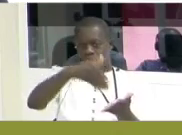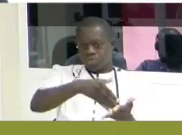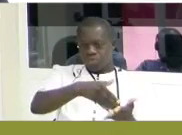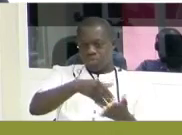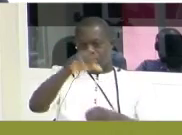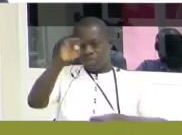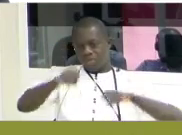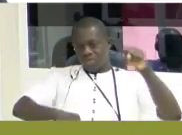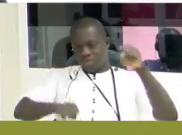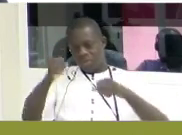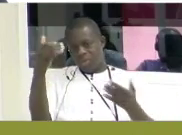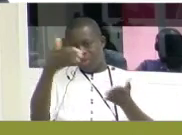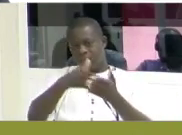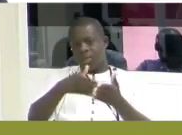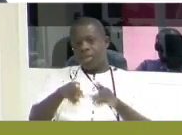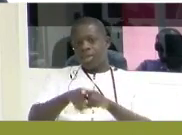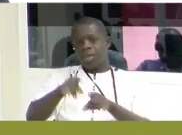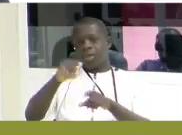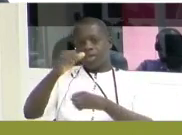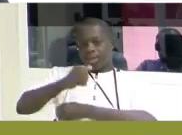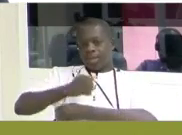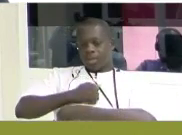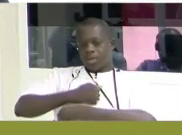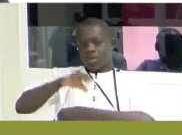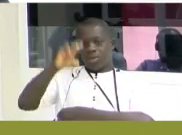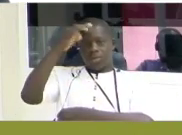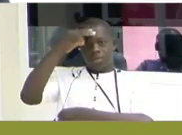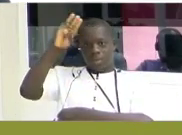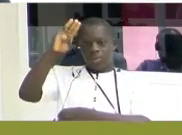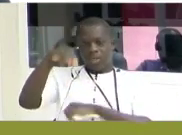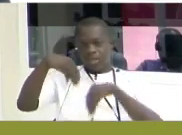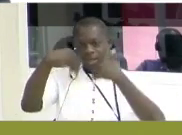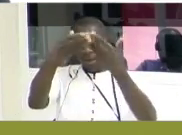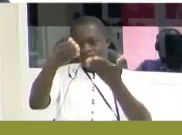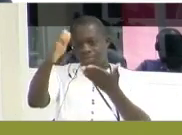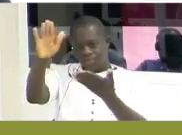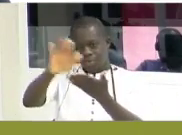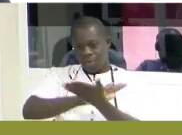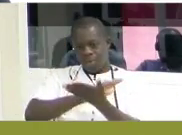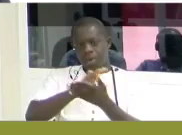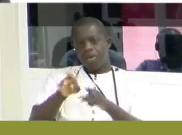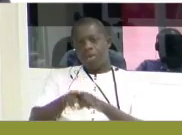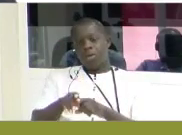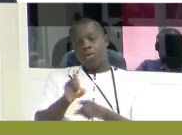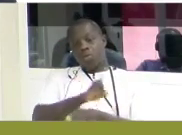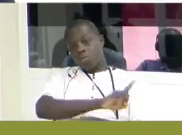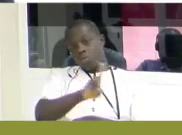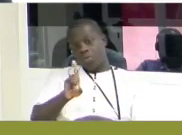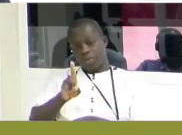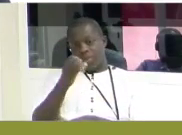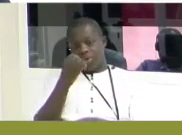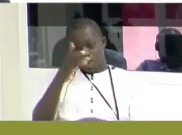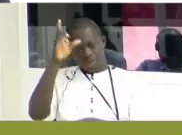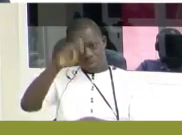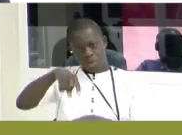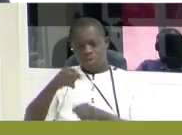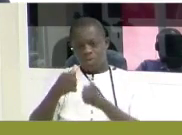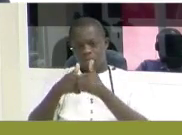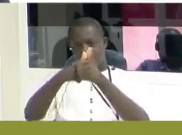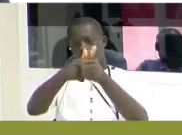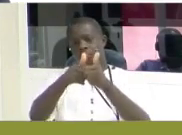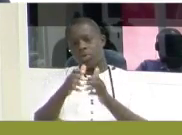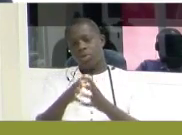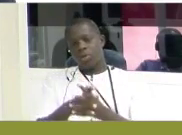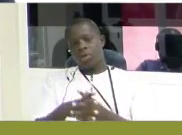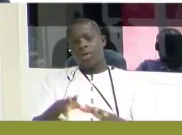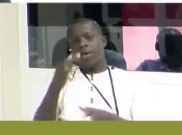to the Interior Minister to hand over a petition. We said we should follow suit. If the owners of the